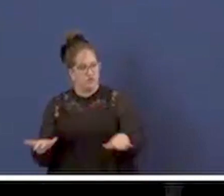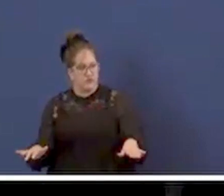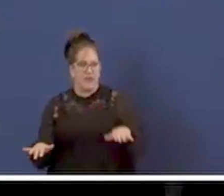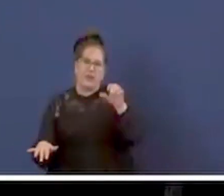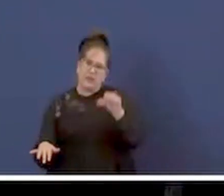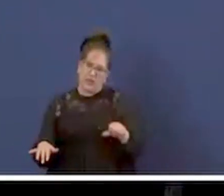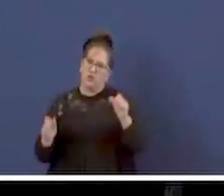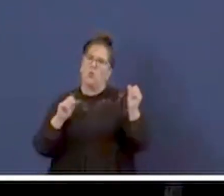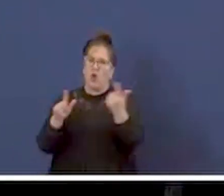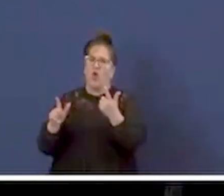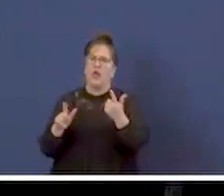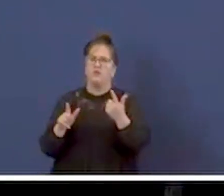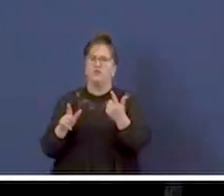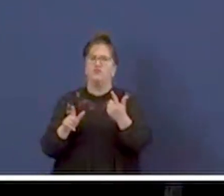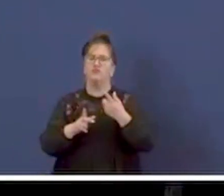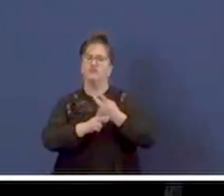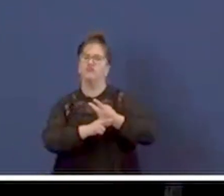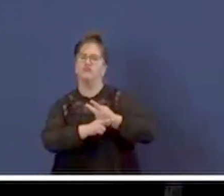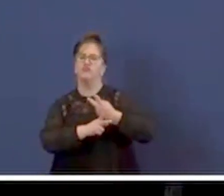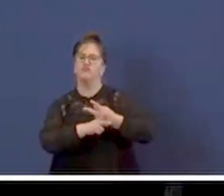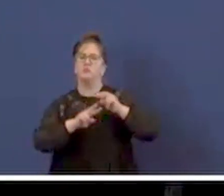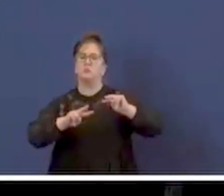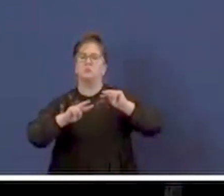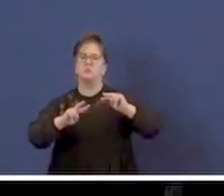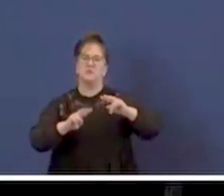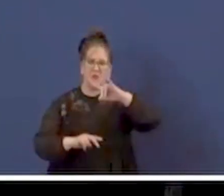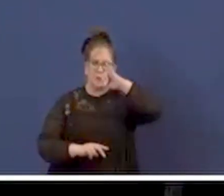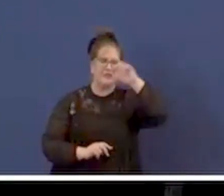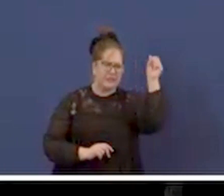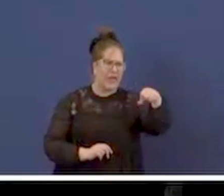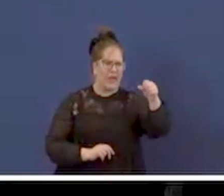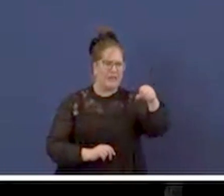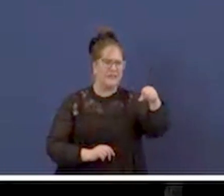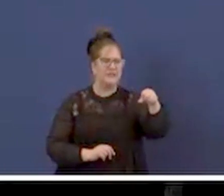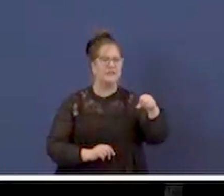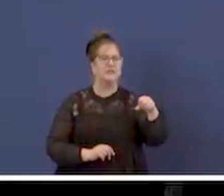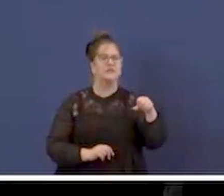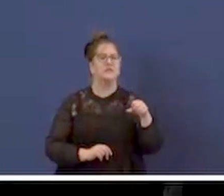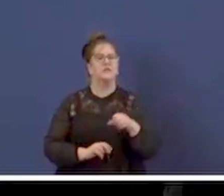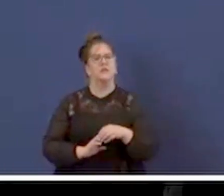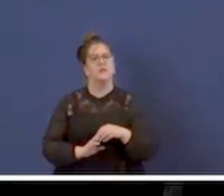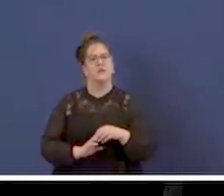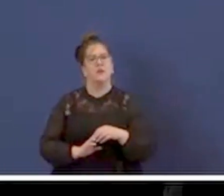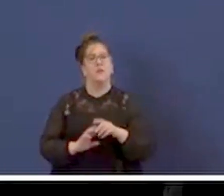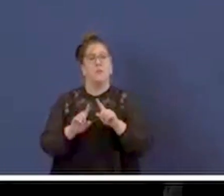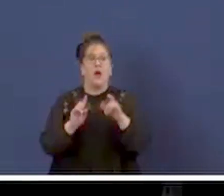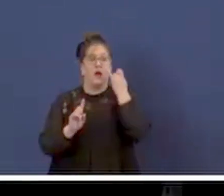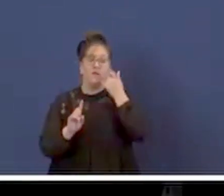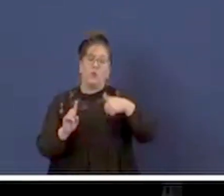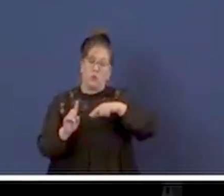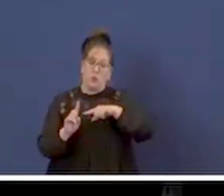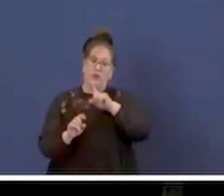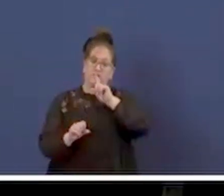yes, we all have to look out for those kiddos that need us to look out for them. But if we truly believe